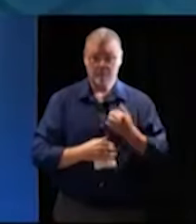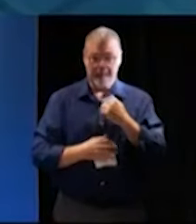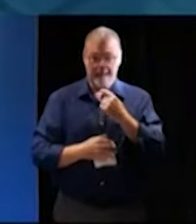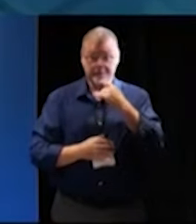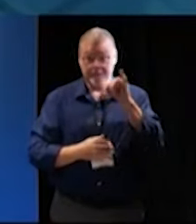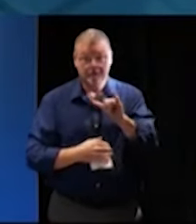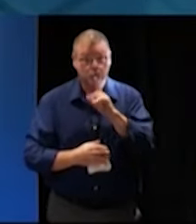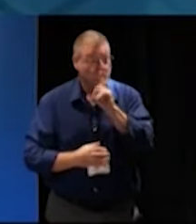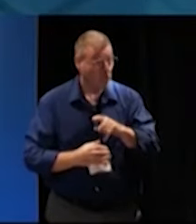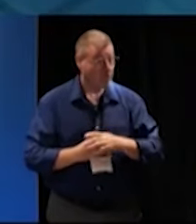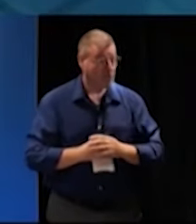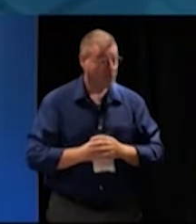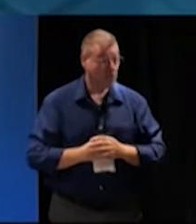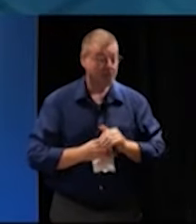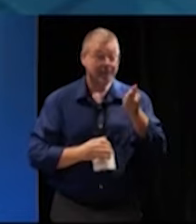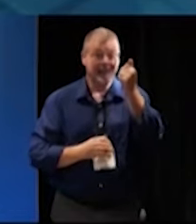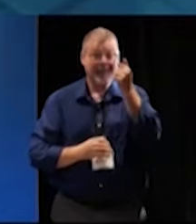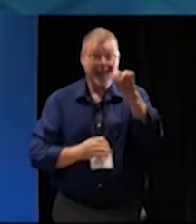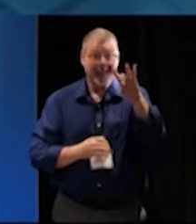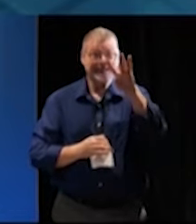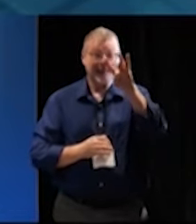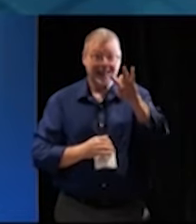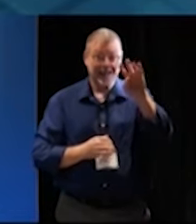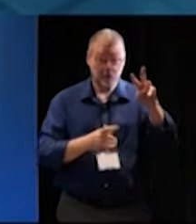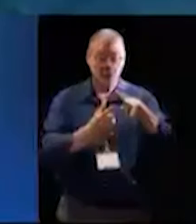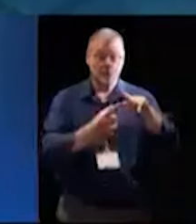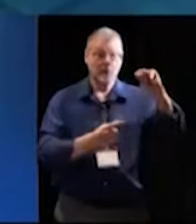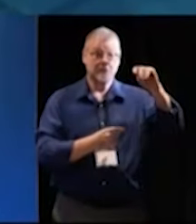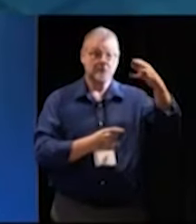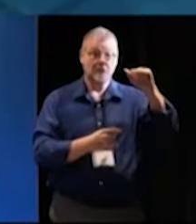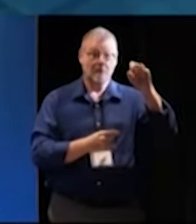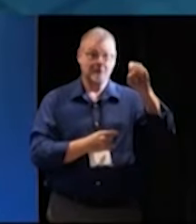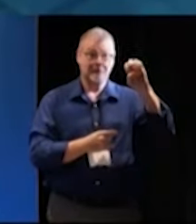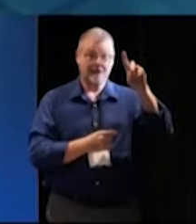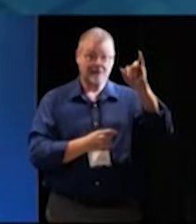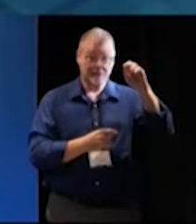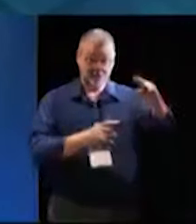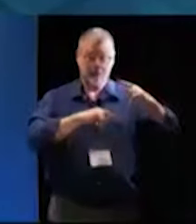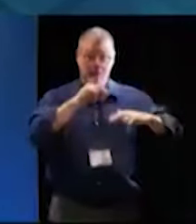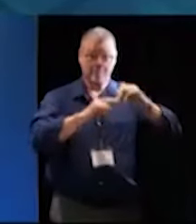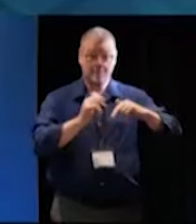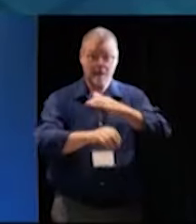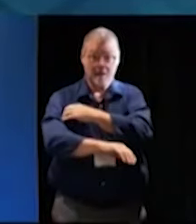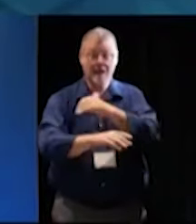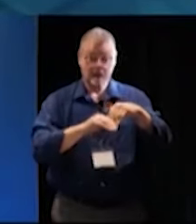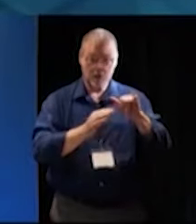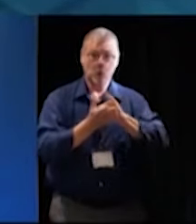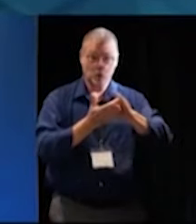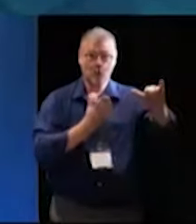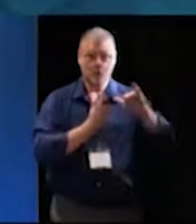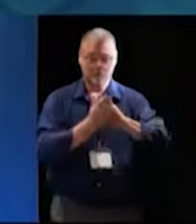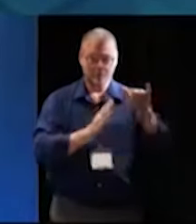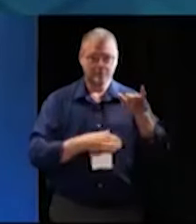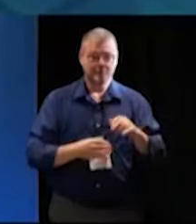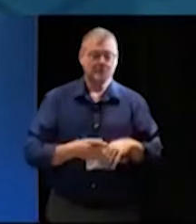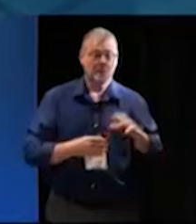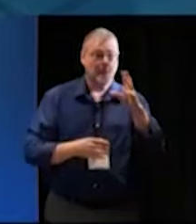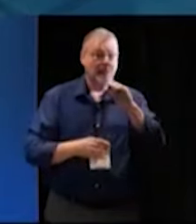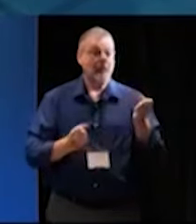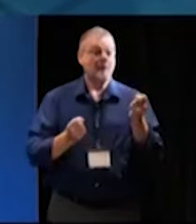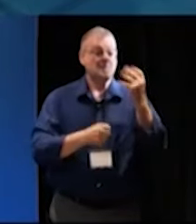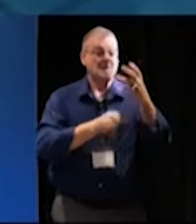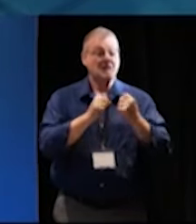true. 1882, Thomas Edison built the nation's first commercial power station in Lower Manhattan. And not many years